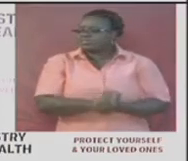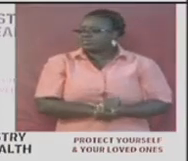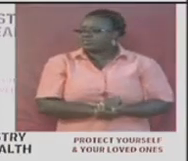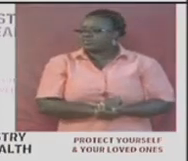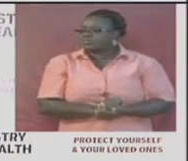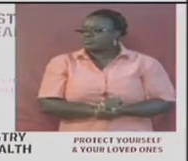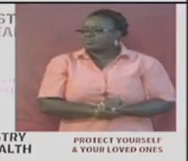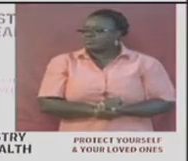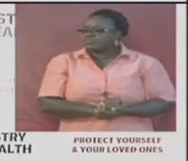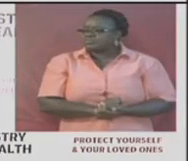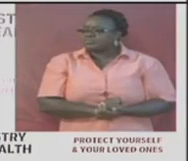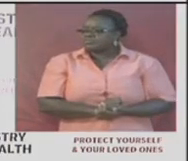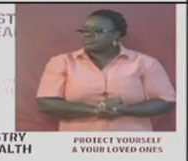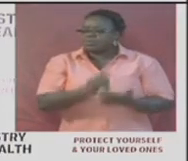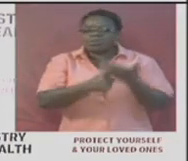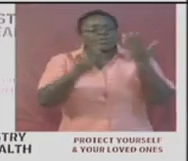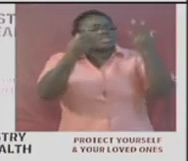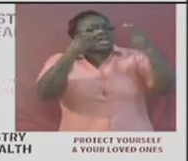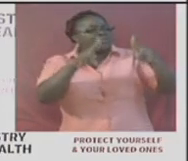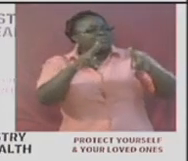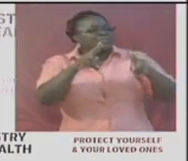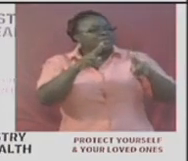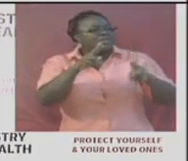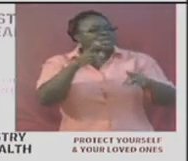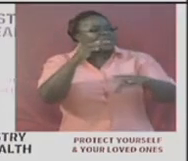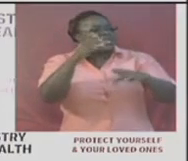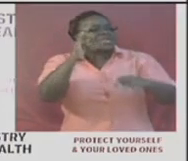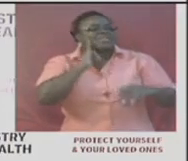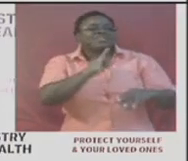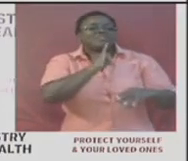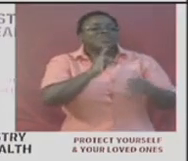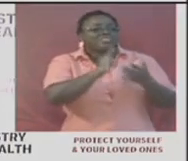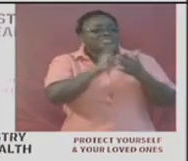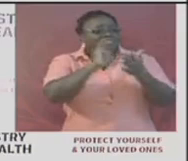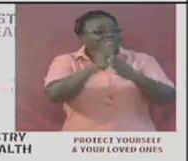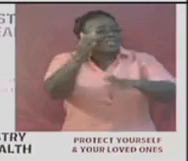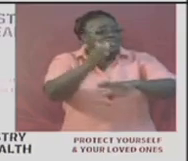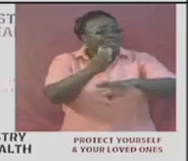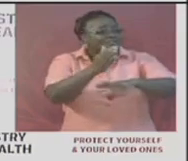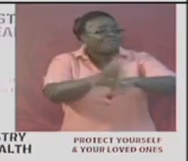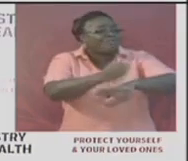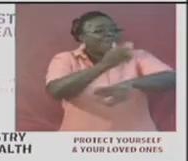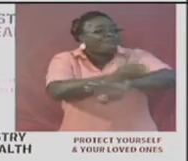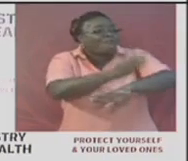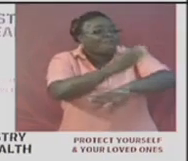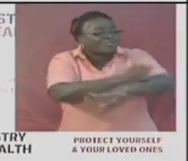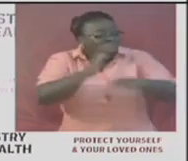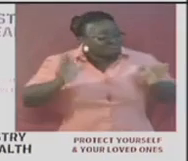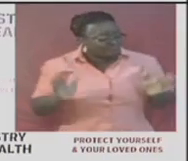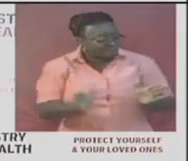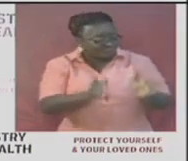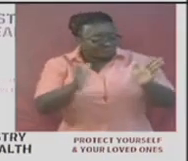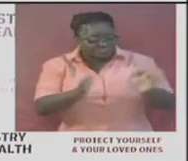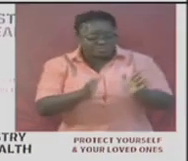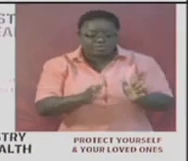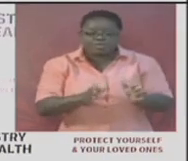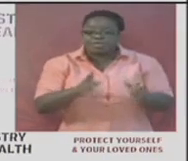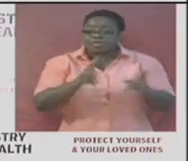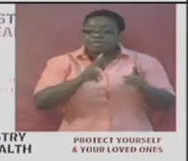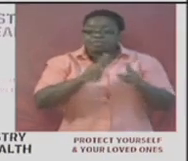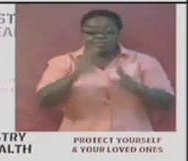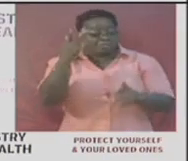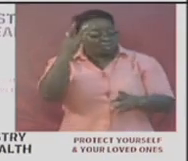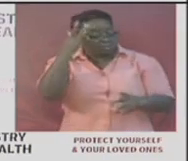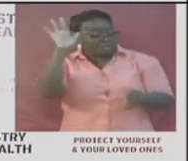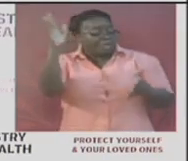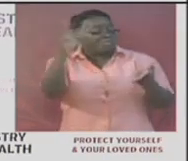Montai, maybe? What's happening in Israel that's so encouraging? Well, I have to say they were very smart. They negotiated with Pfizer